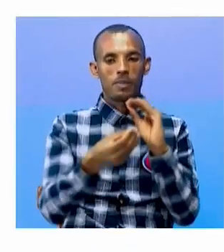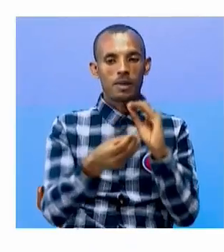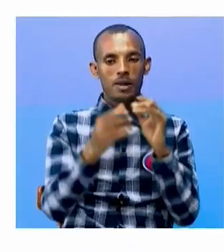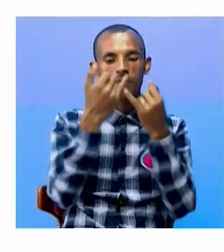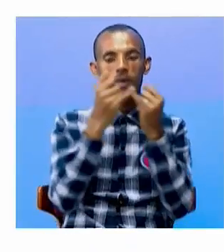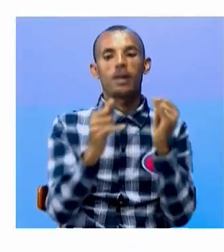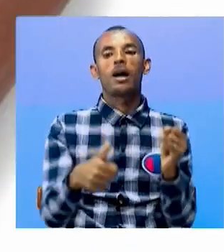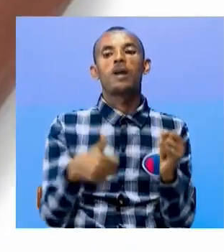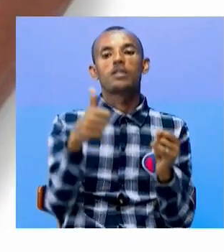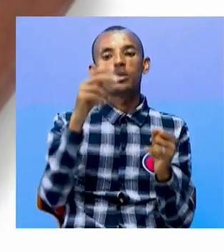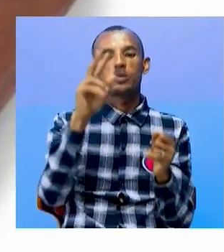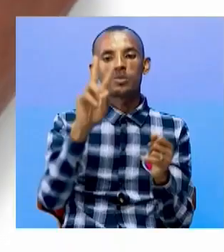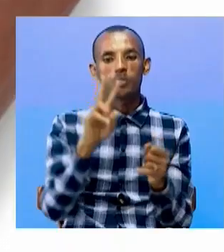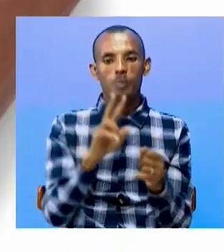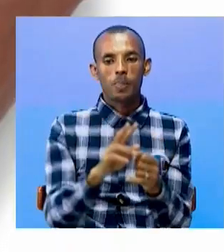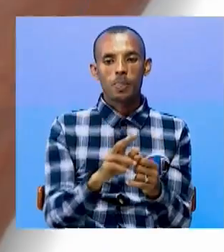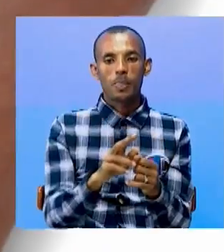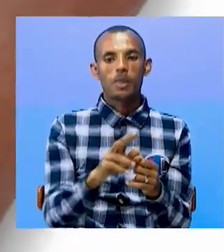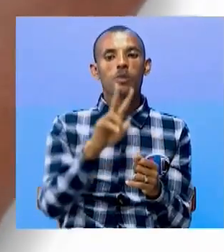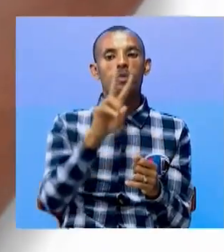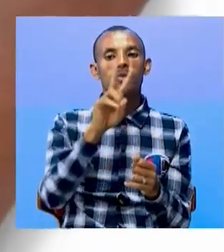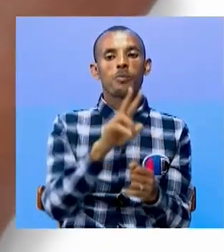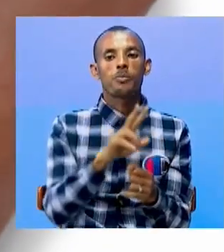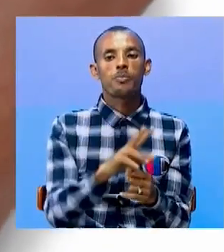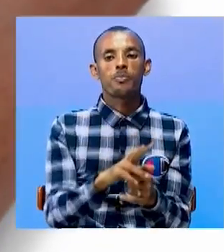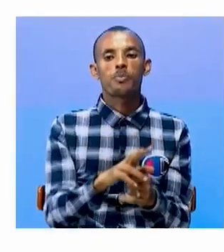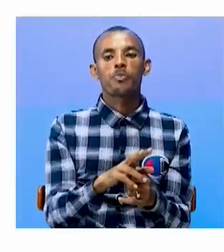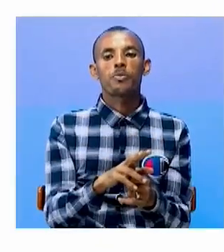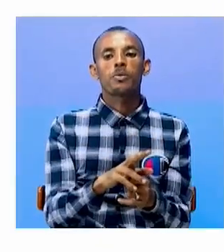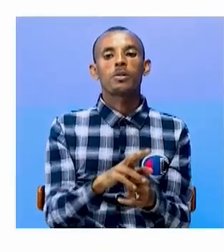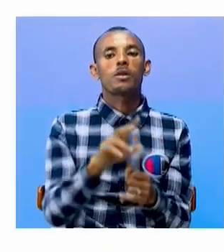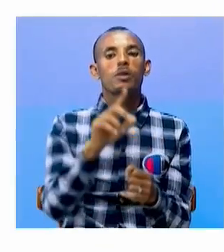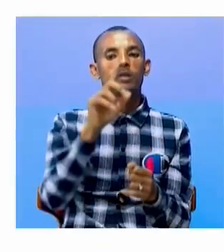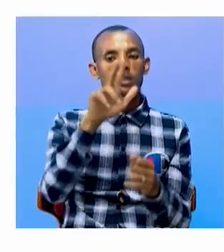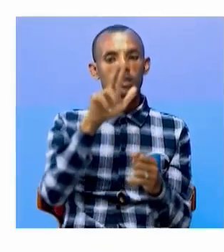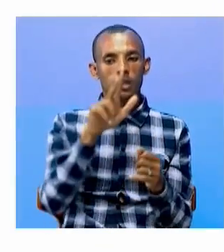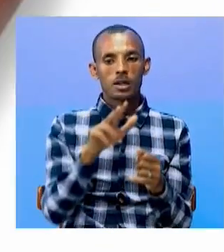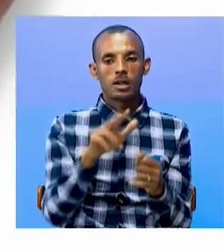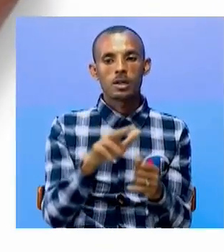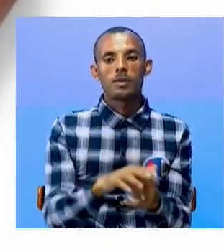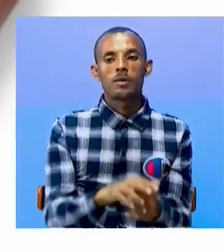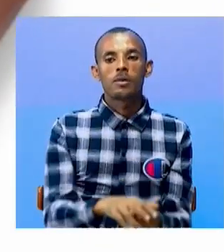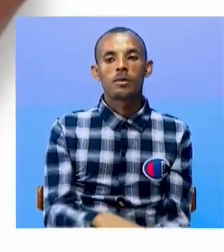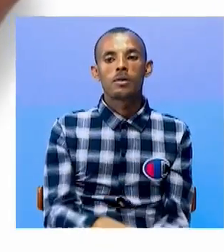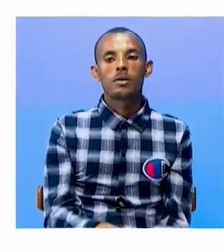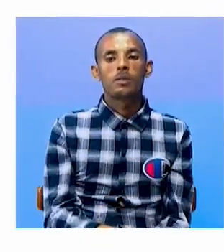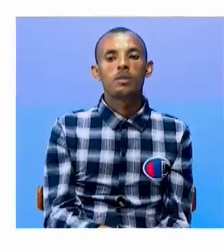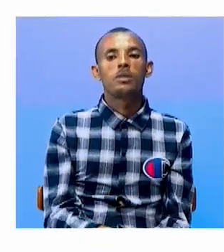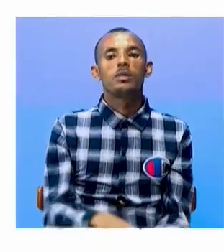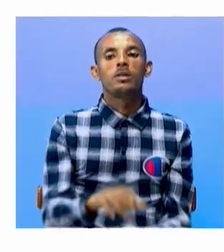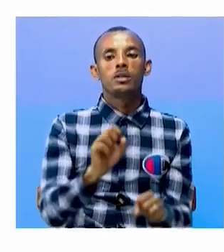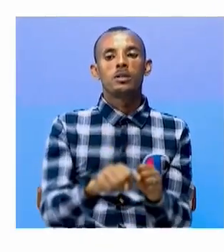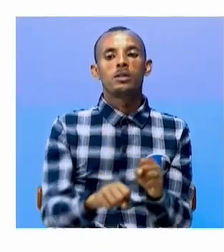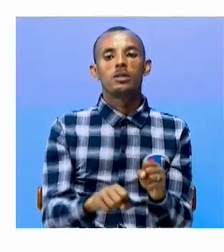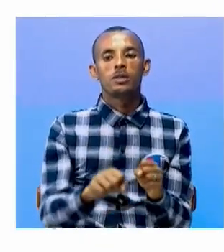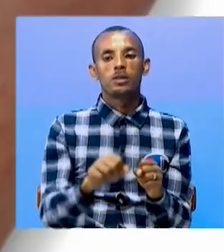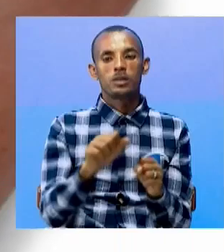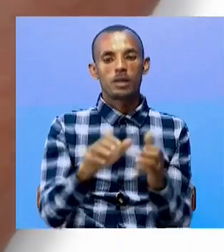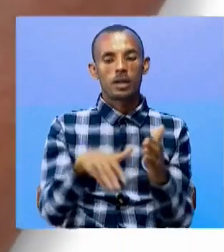either of the two is 2. This becomes 1, just put 3 down. So,